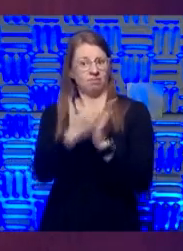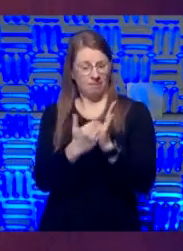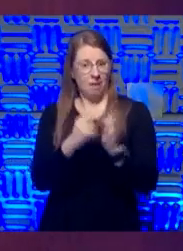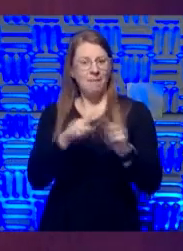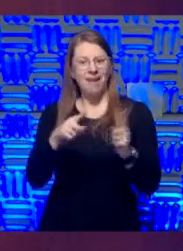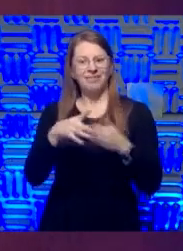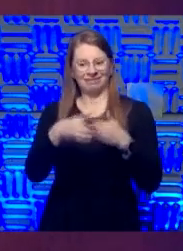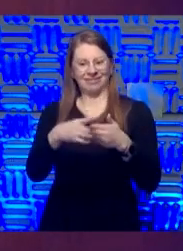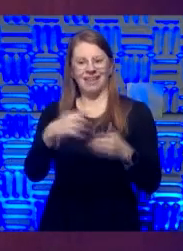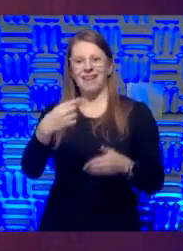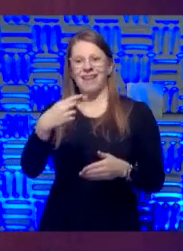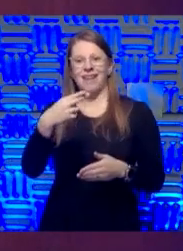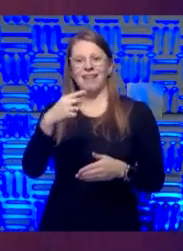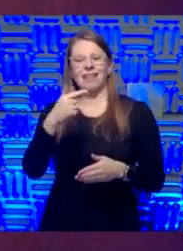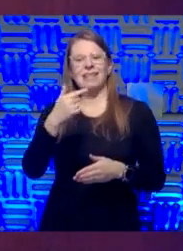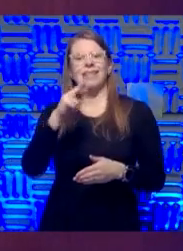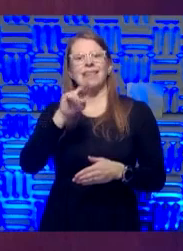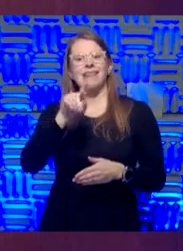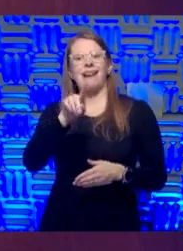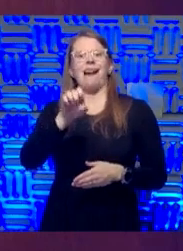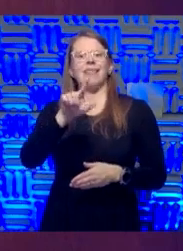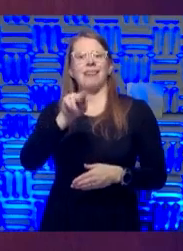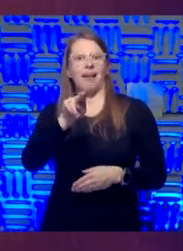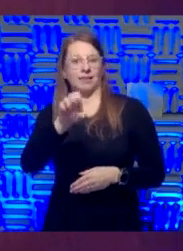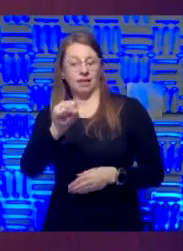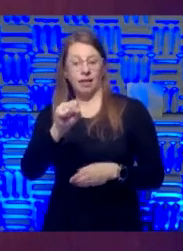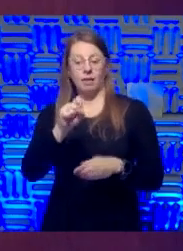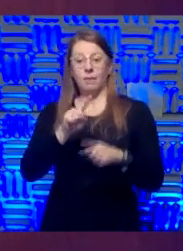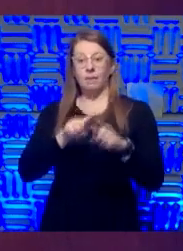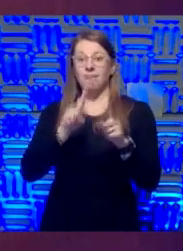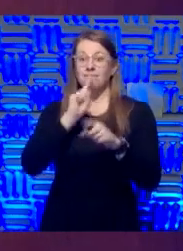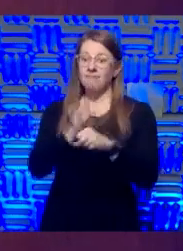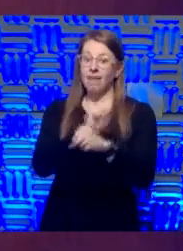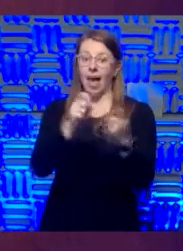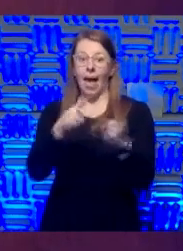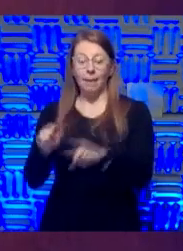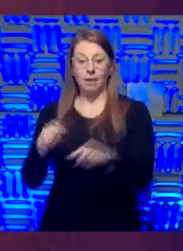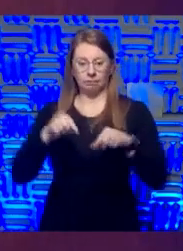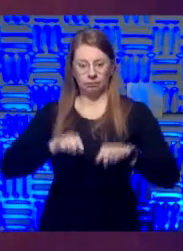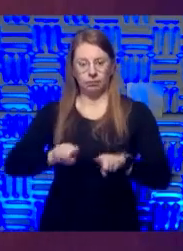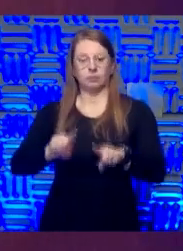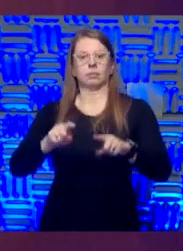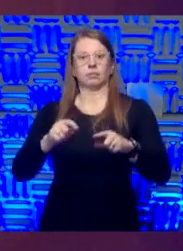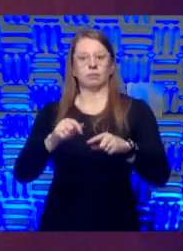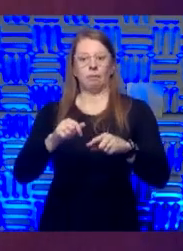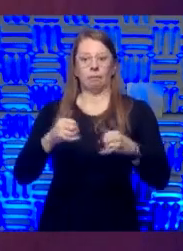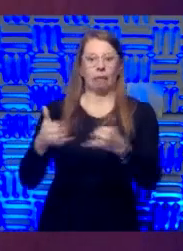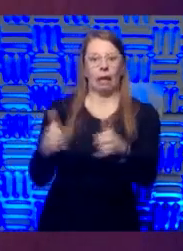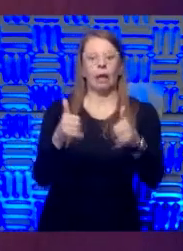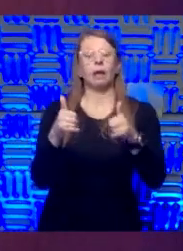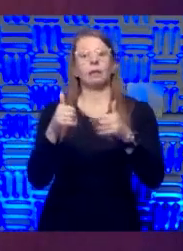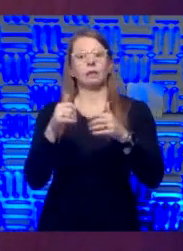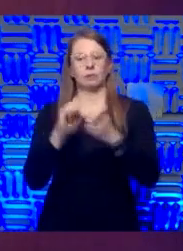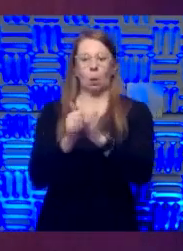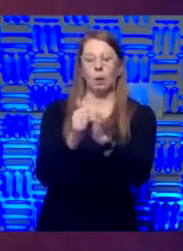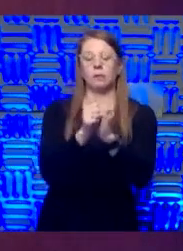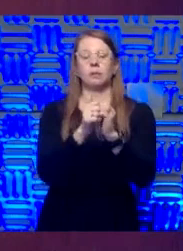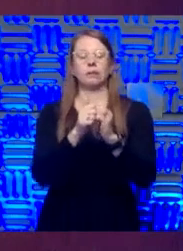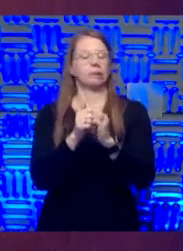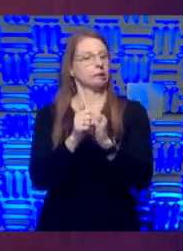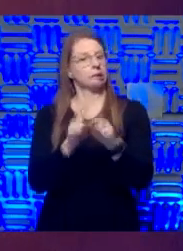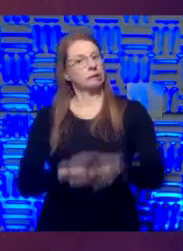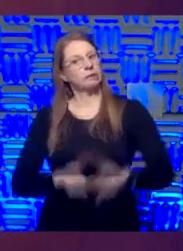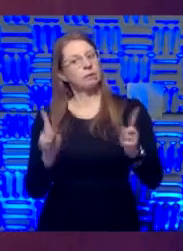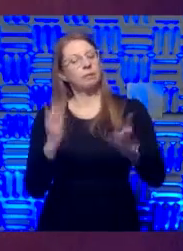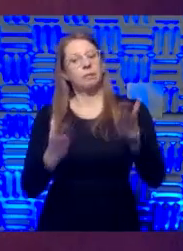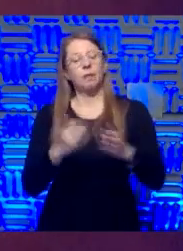guidelines. Guidelines are fine, but what happens out there is really the most important thing. So, yes, children may be safer. They may